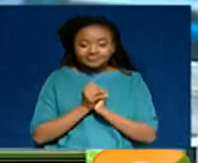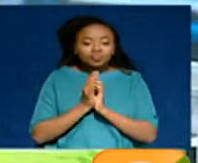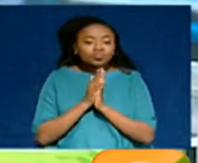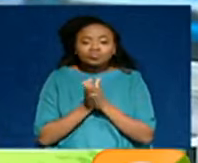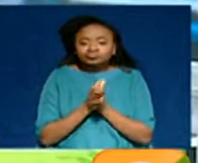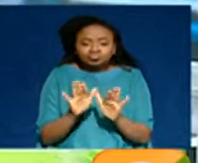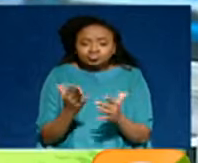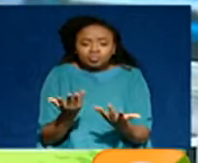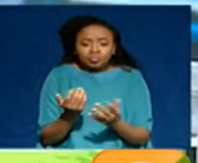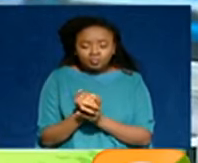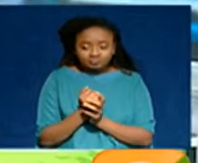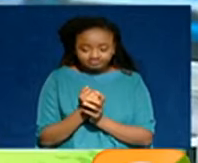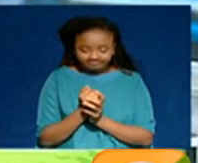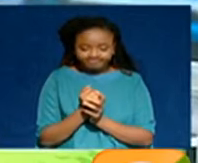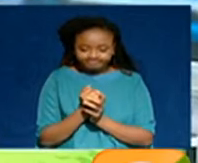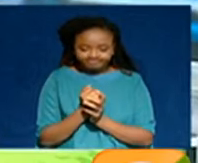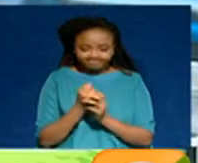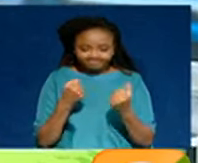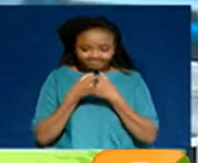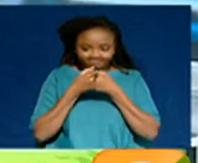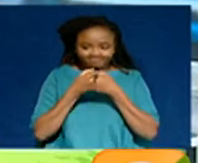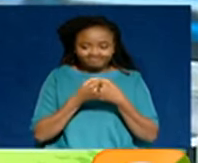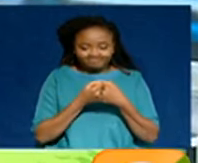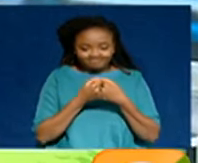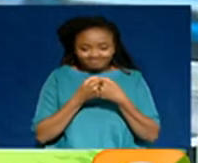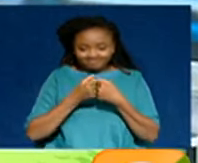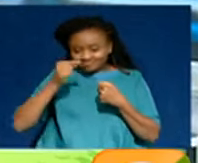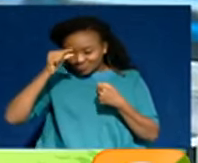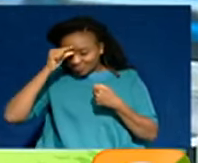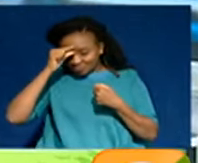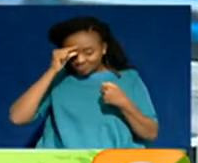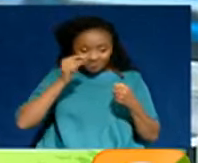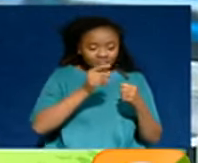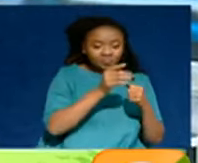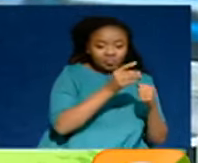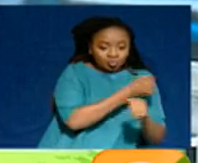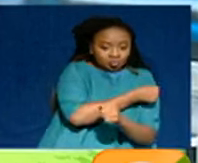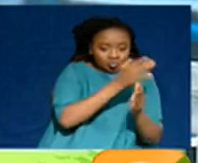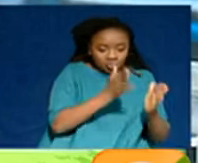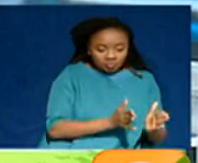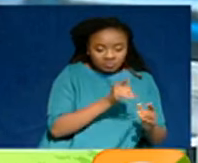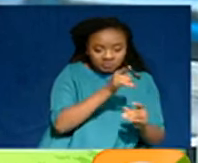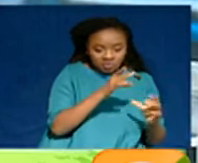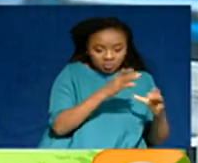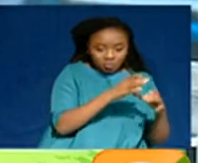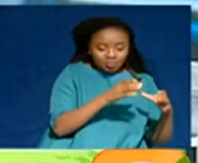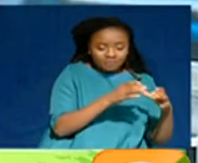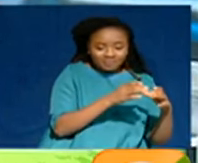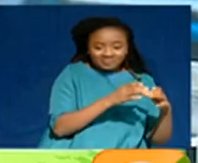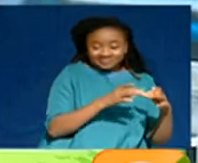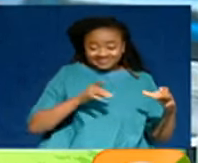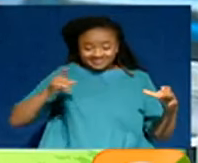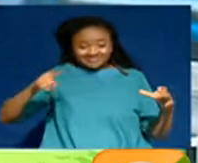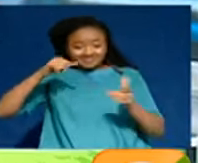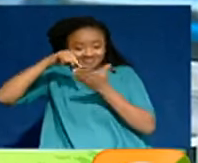In the bulletin, with hardline stance from government and the doctors' union, which could derail the negotiation to have them return to